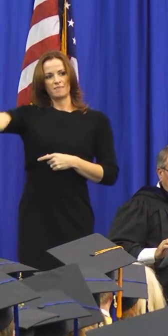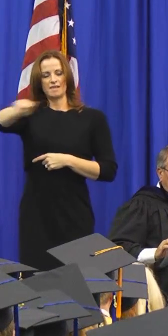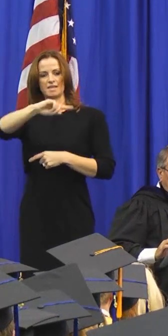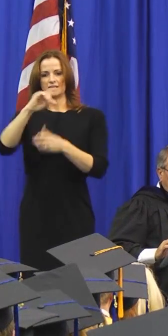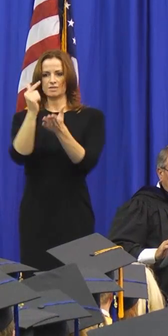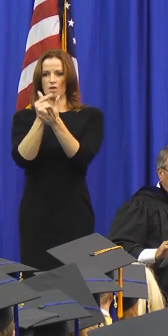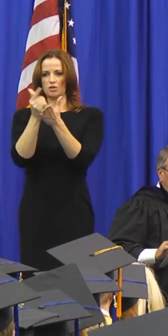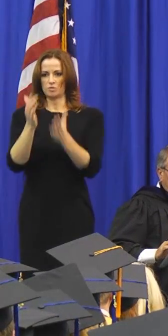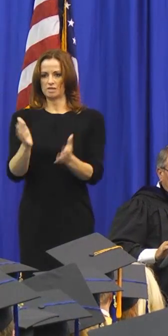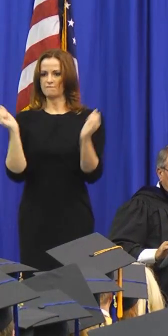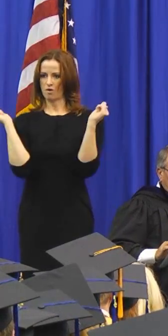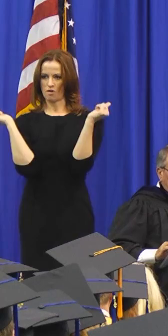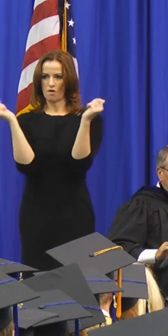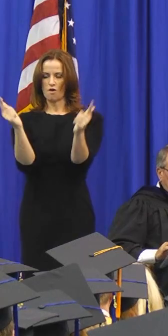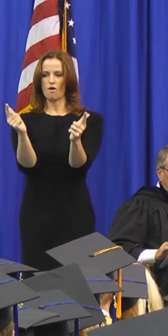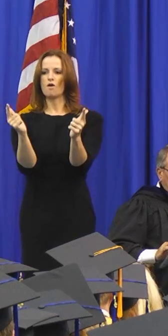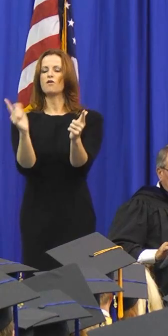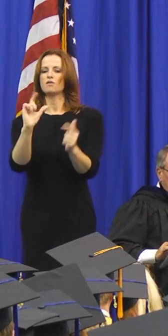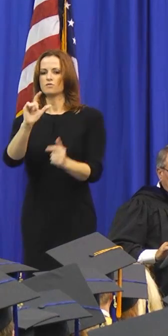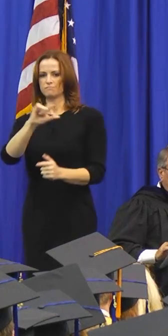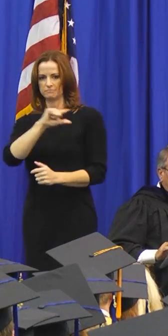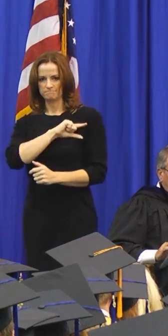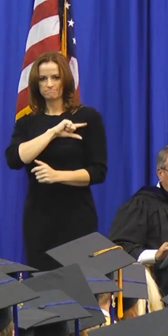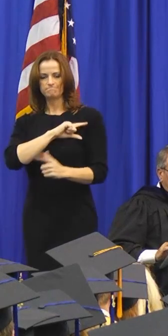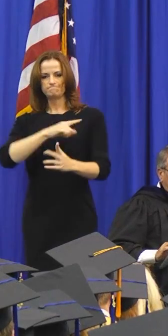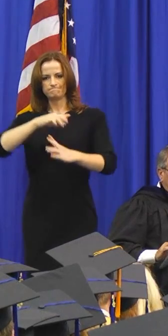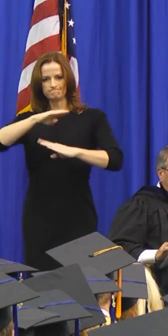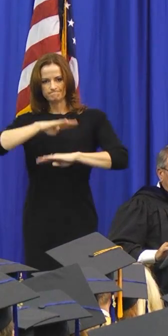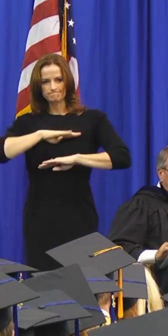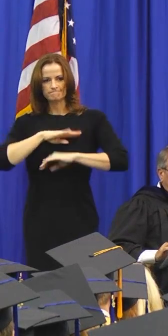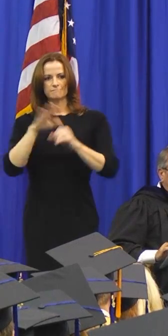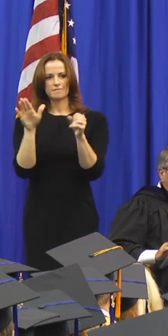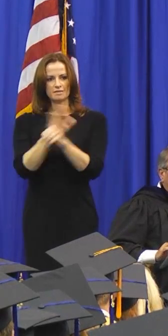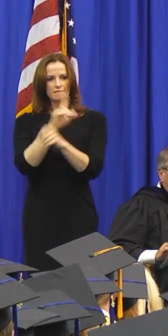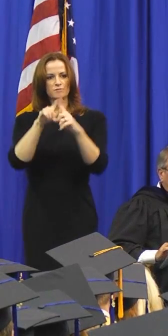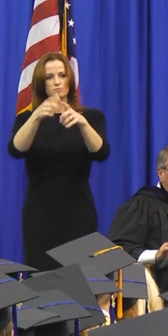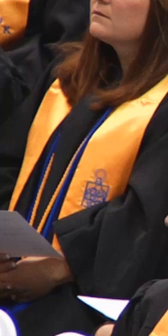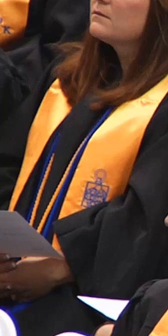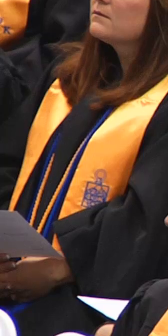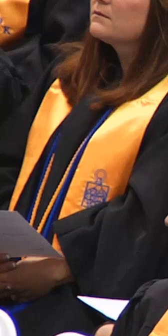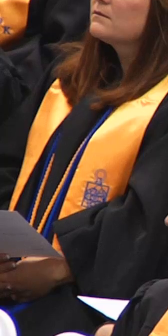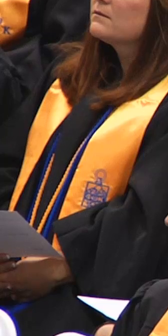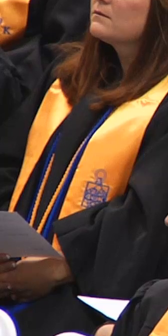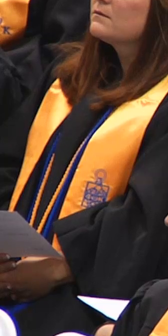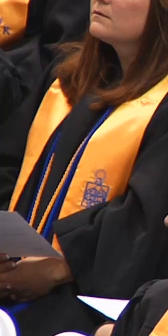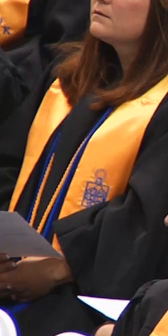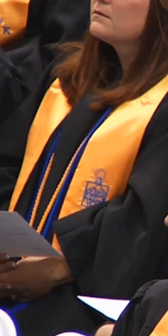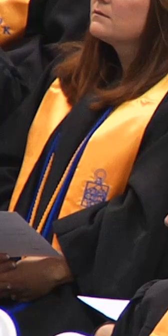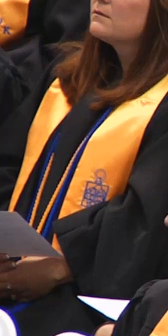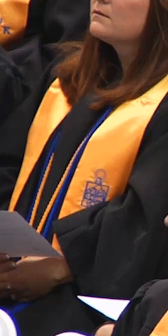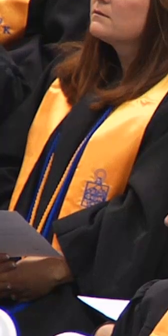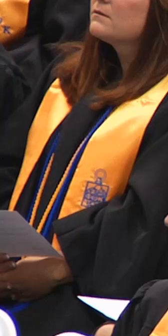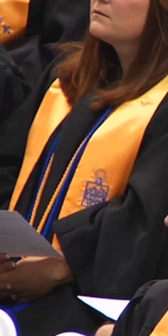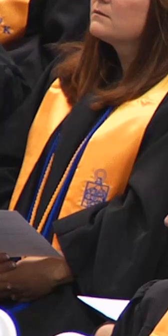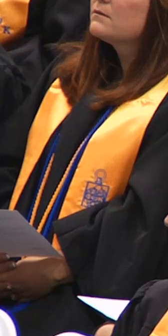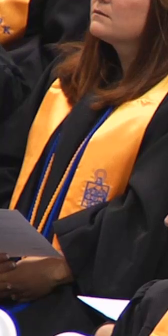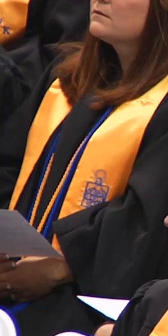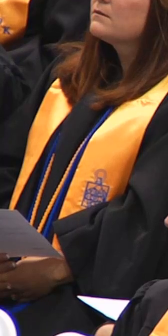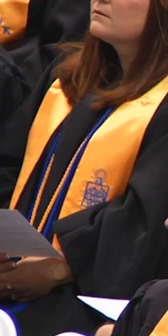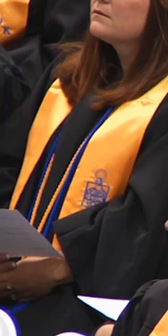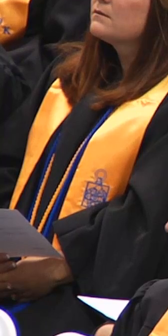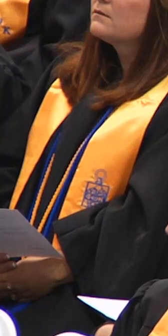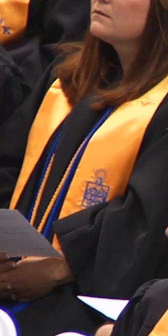have qualified or will qualify for certificates or degrees by successfully completing the requirements